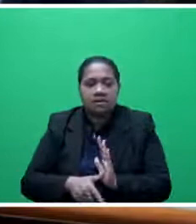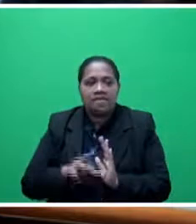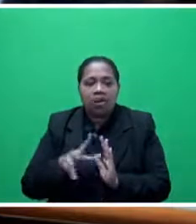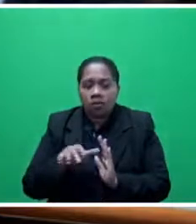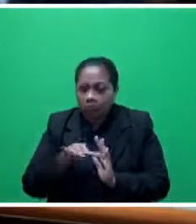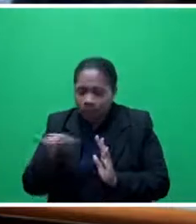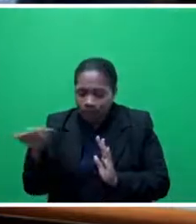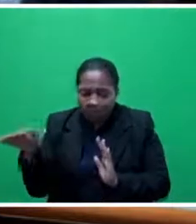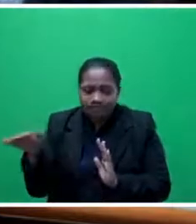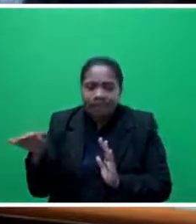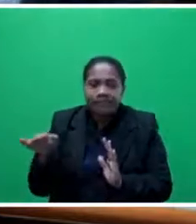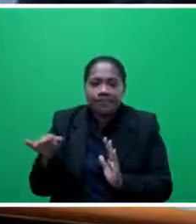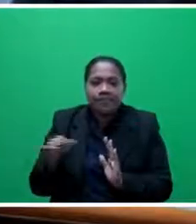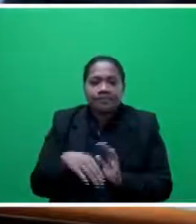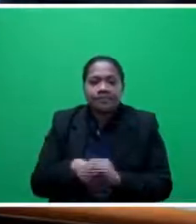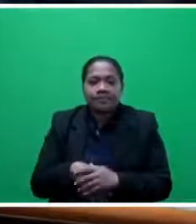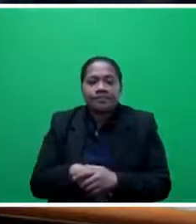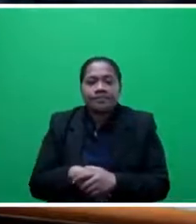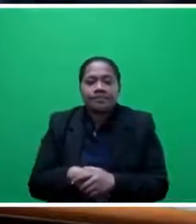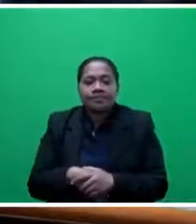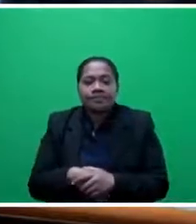them to